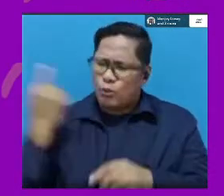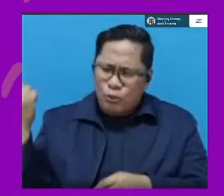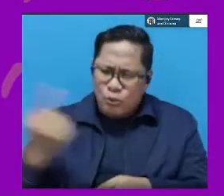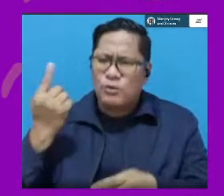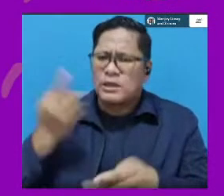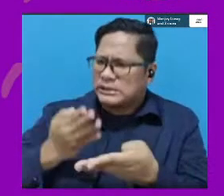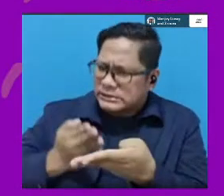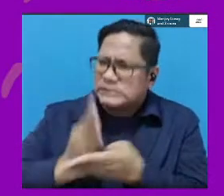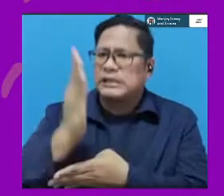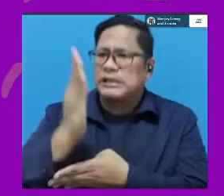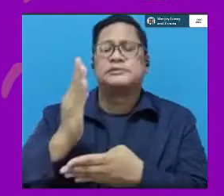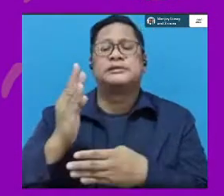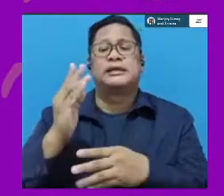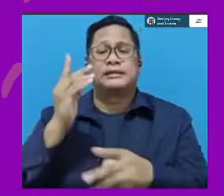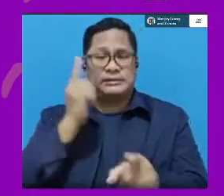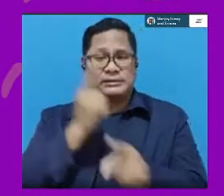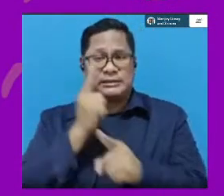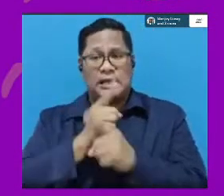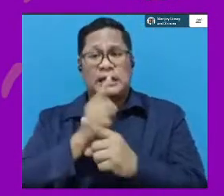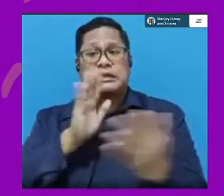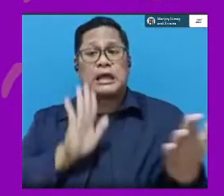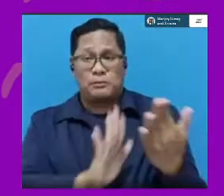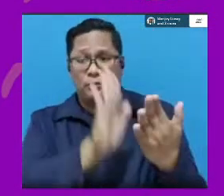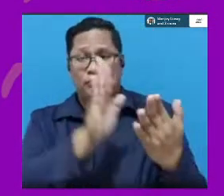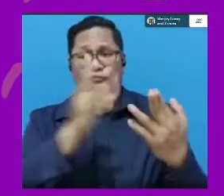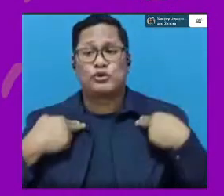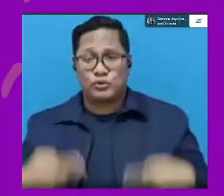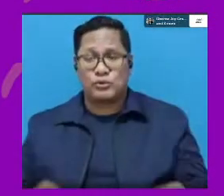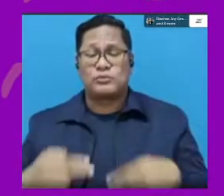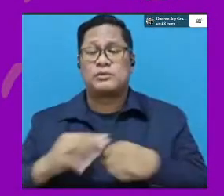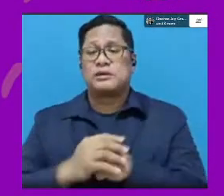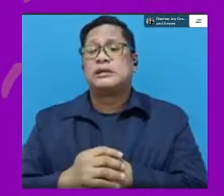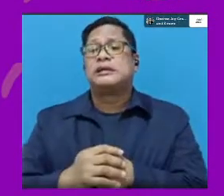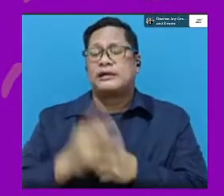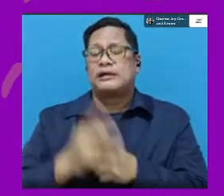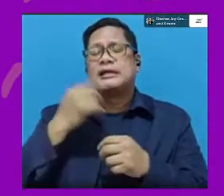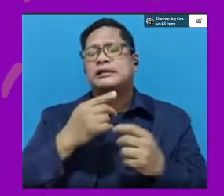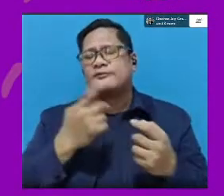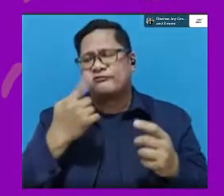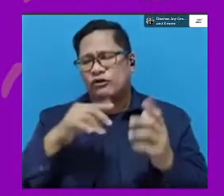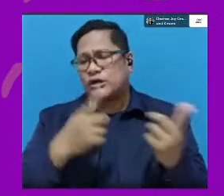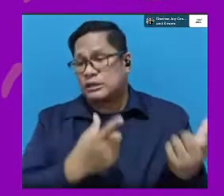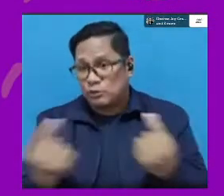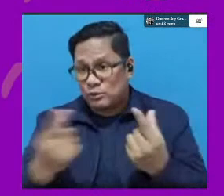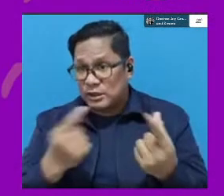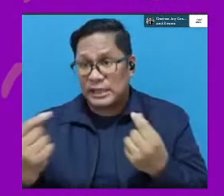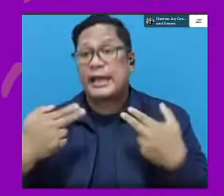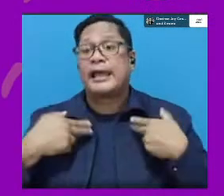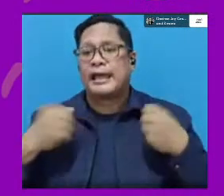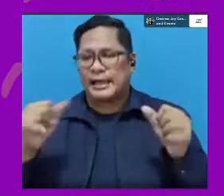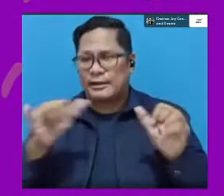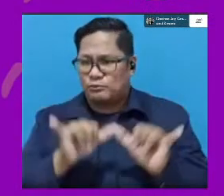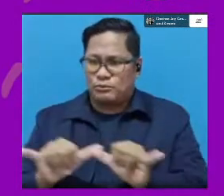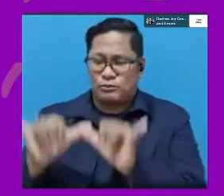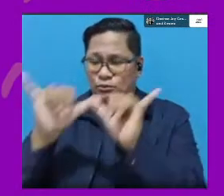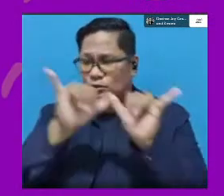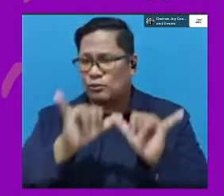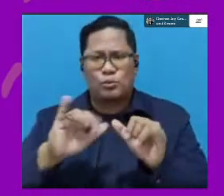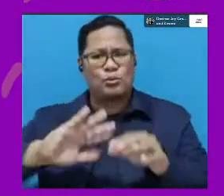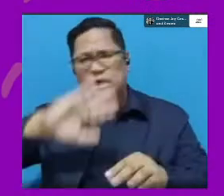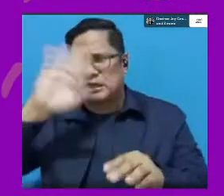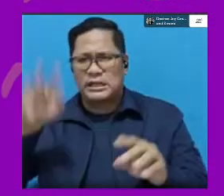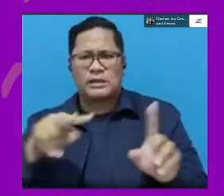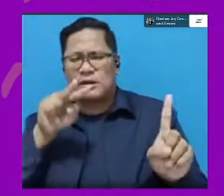humane, including the enforcement of health protocols. We never view the enforcement of